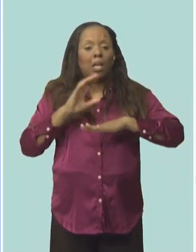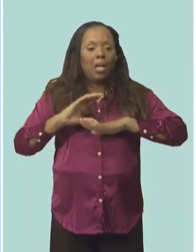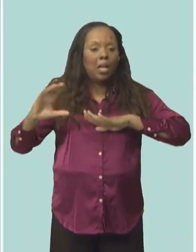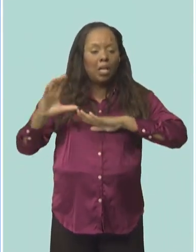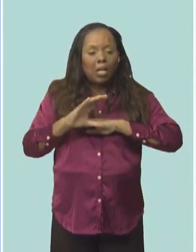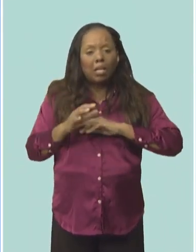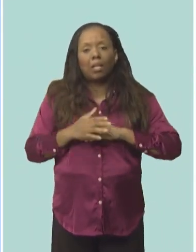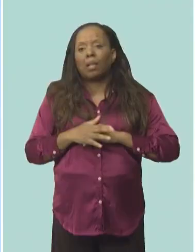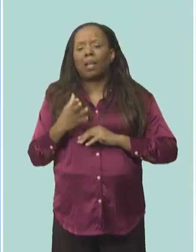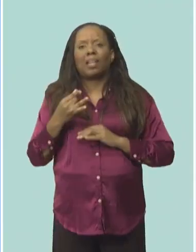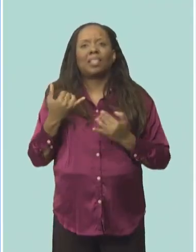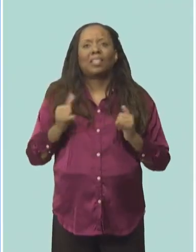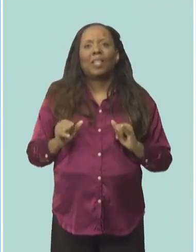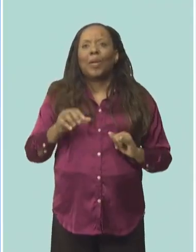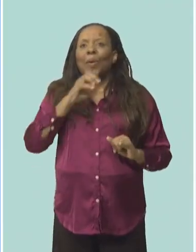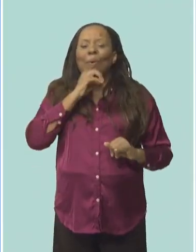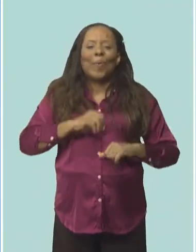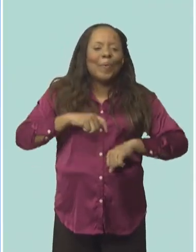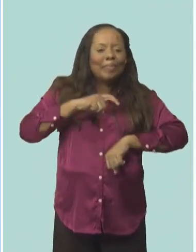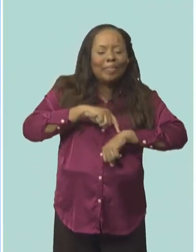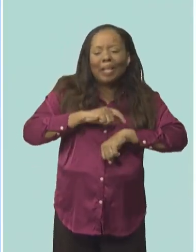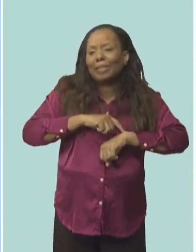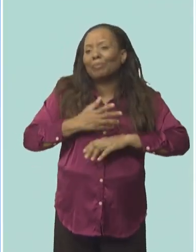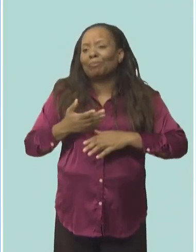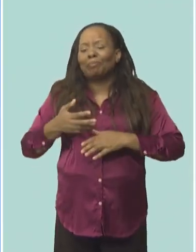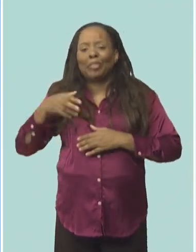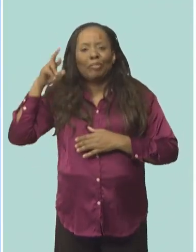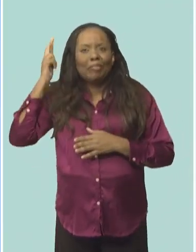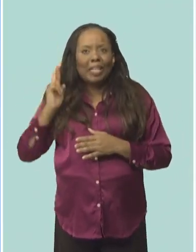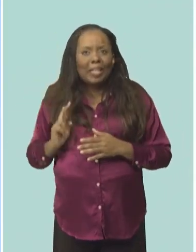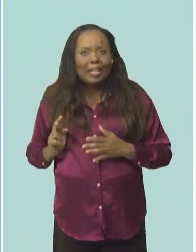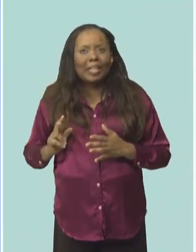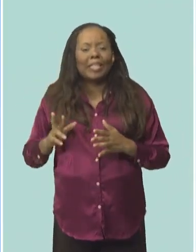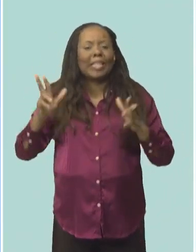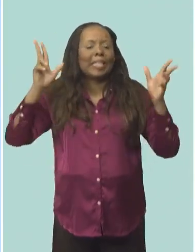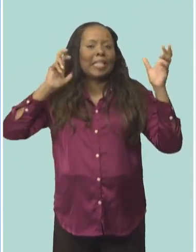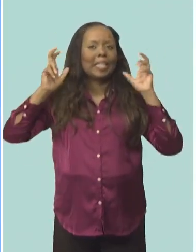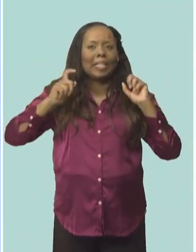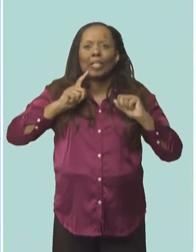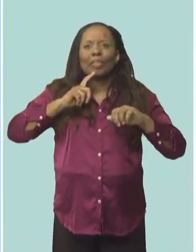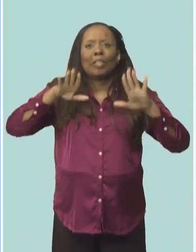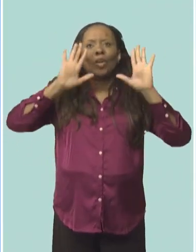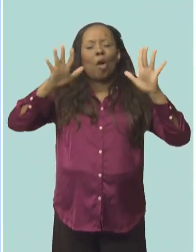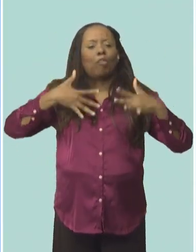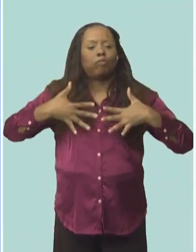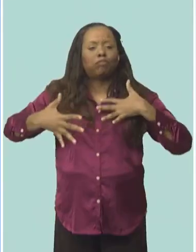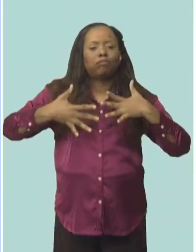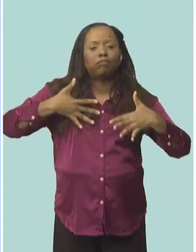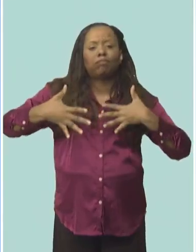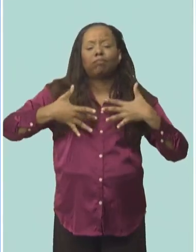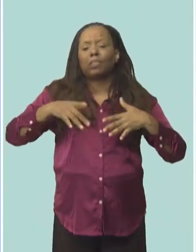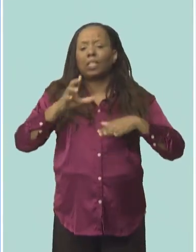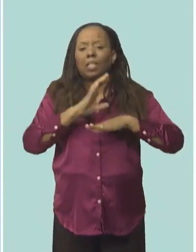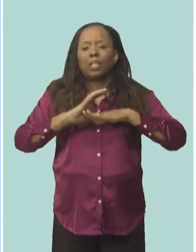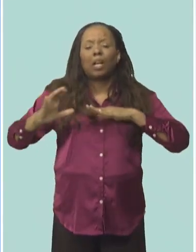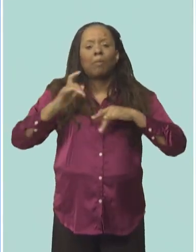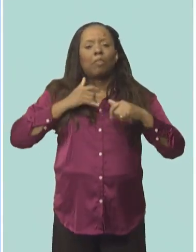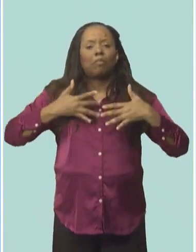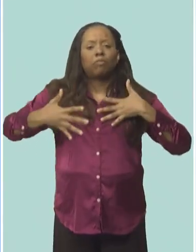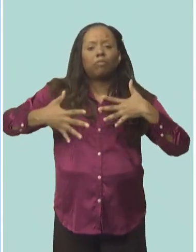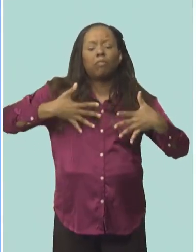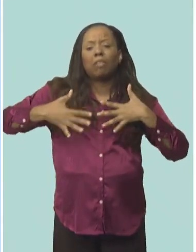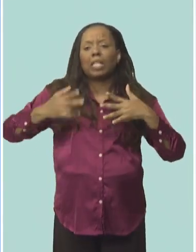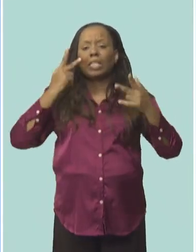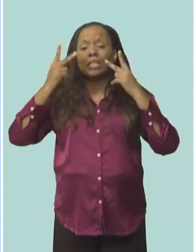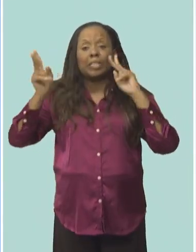that vintage reggae being played as well by the DJs. So I think it's a really great vibe, a really great Caribbean vibe to see